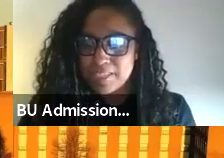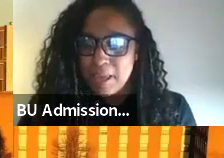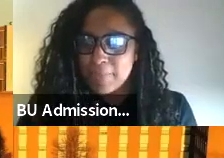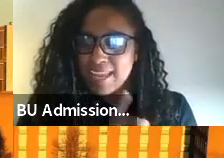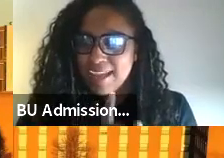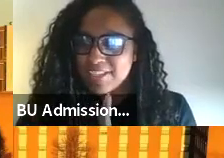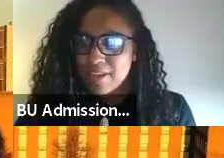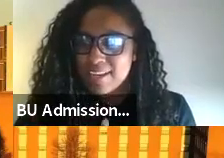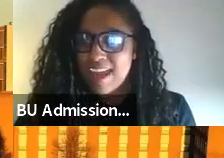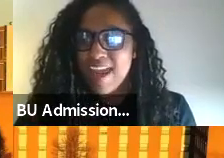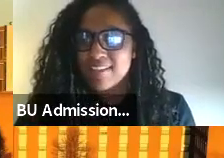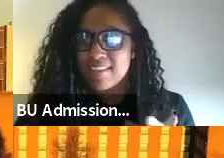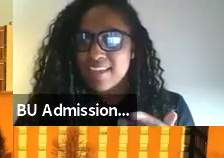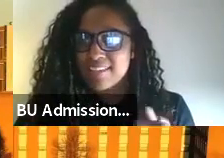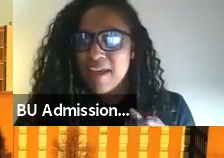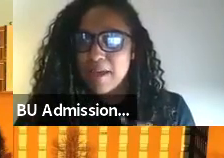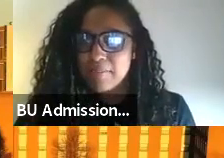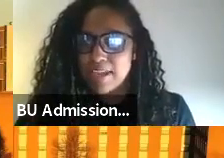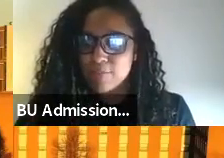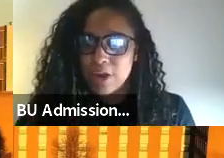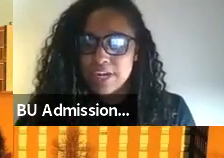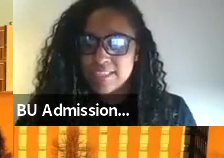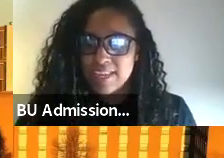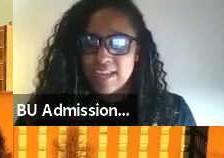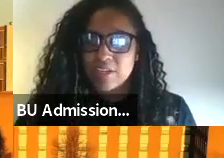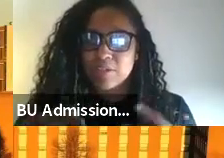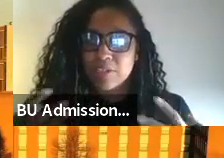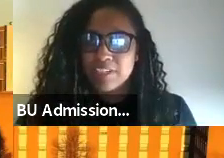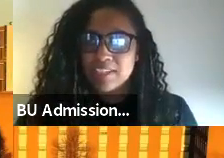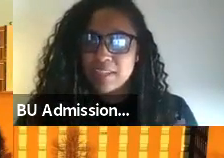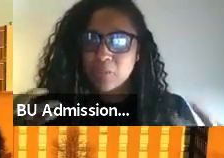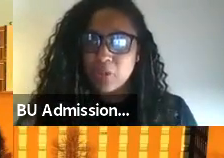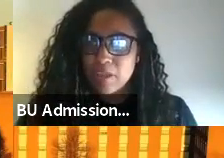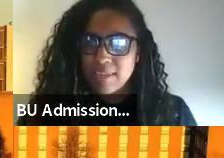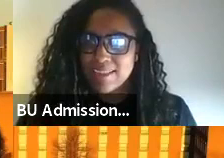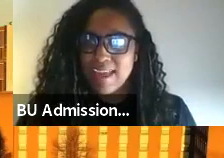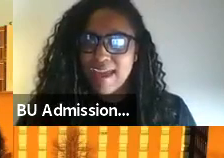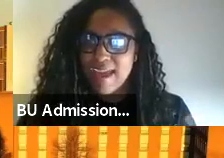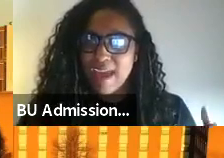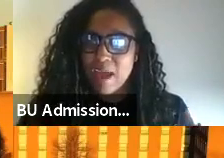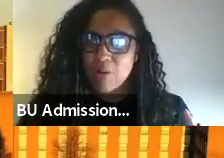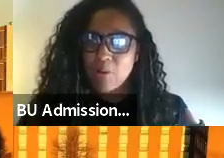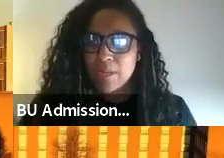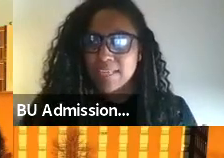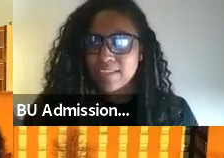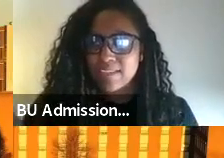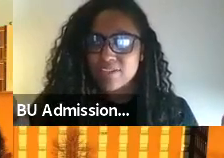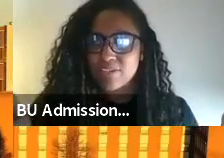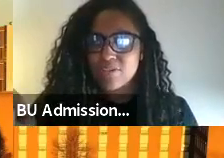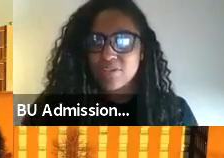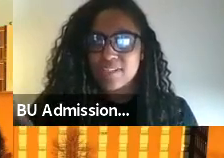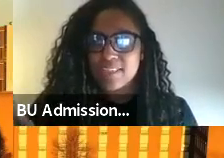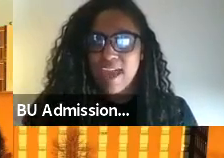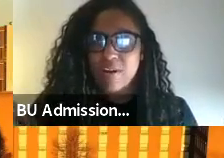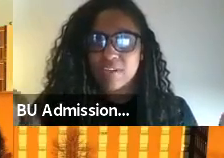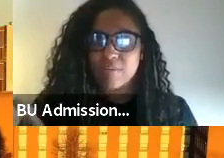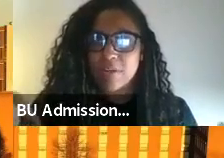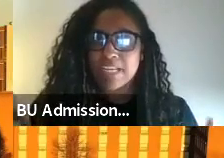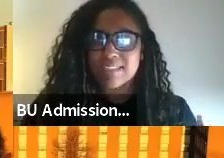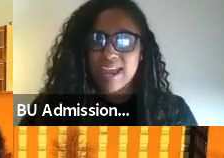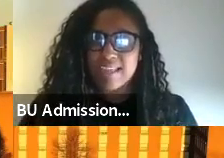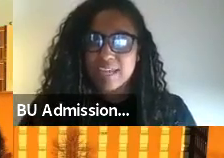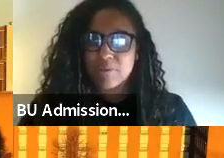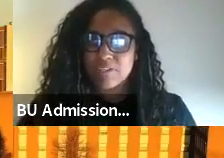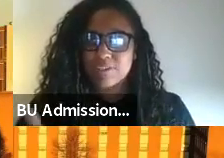for students. But I actually wanted to ask this, as far as careers and employment, how quickly do students out